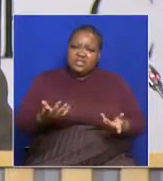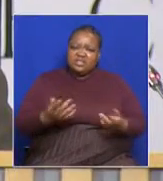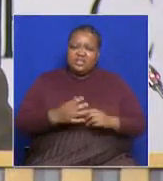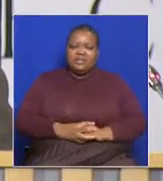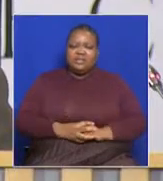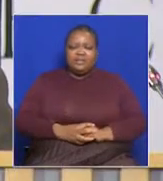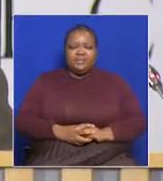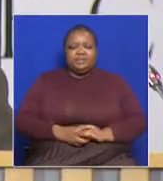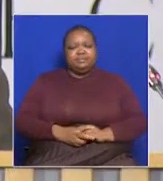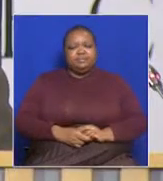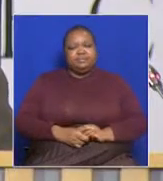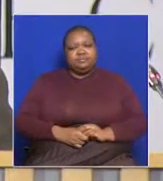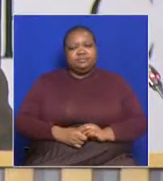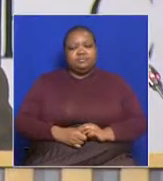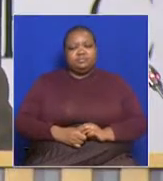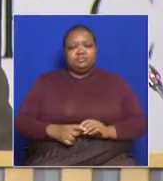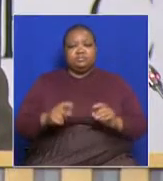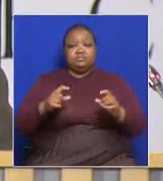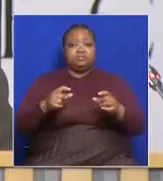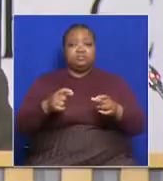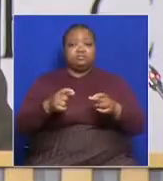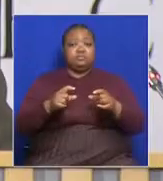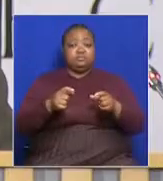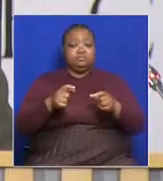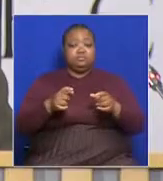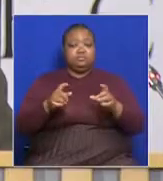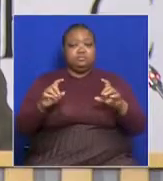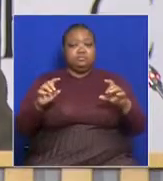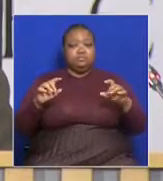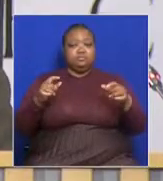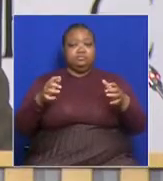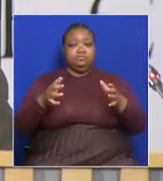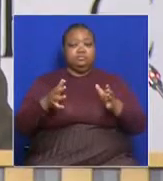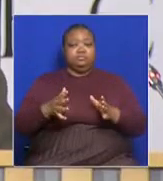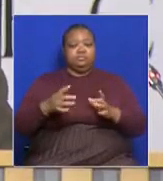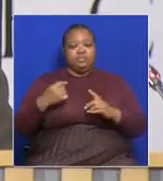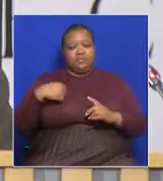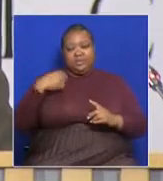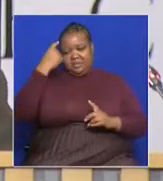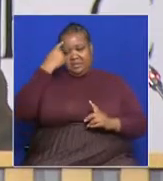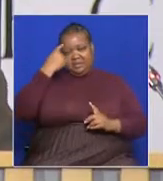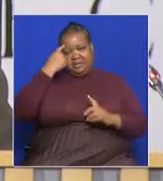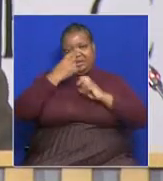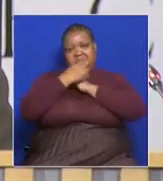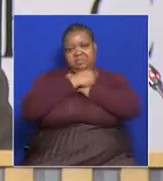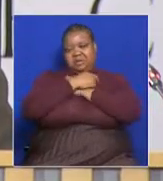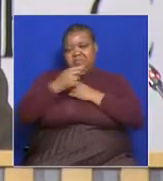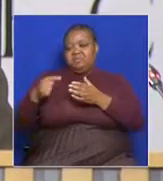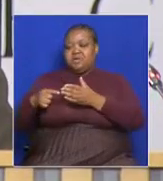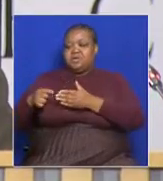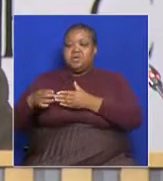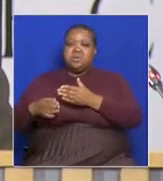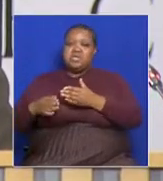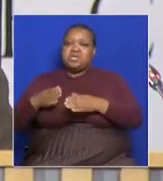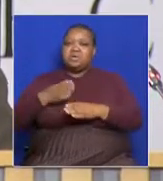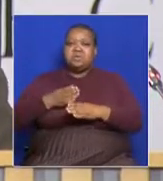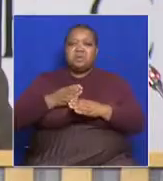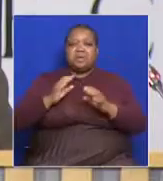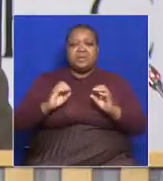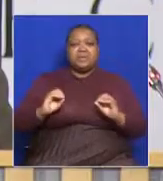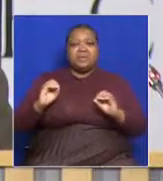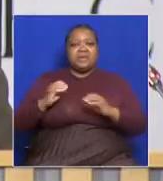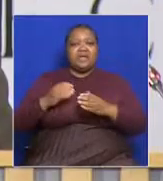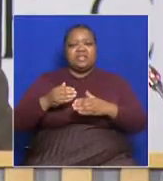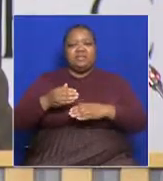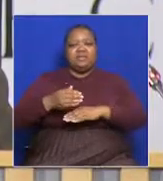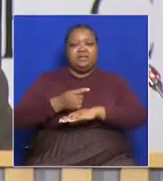Commissioner, we don't consider at any time I'm on leave, it's a weekend, I'm not working, it's after hours. Being on leave